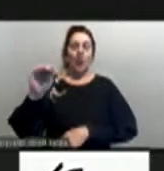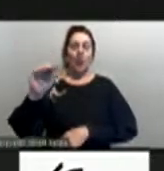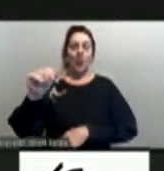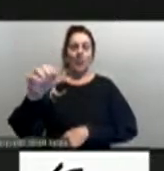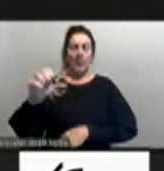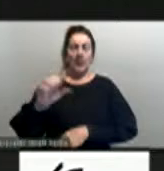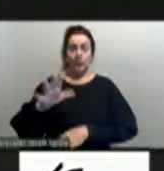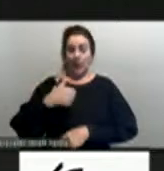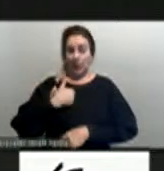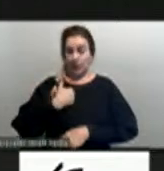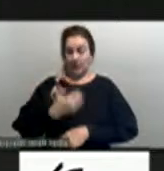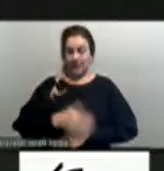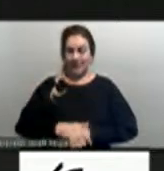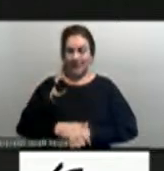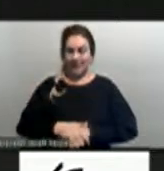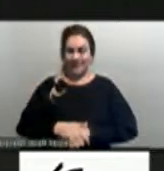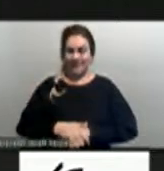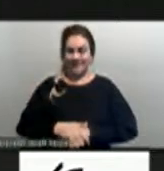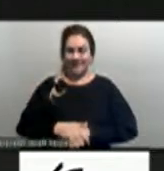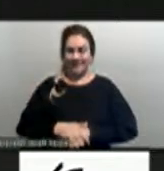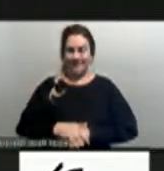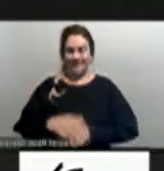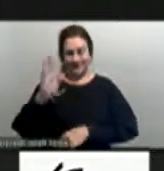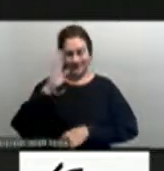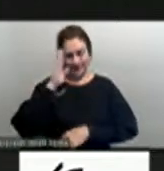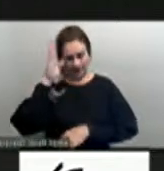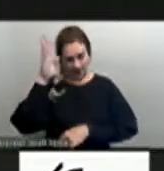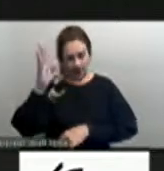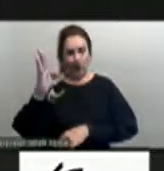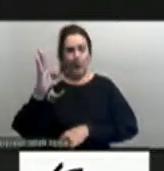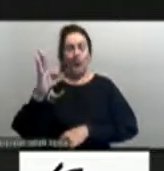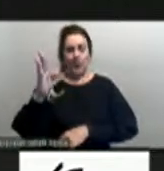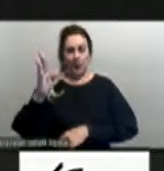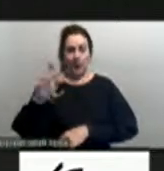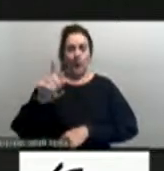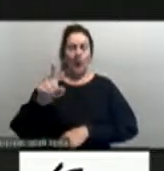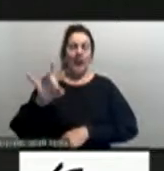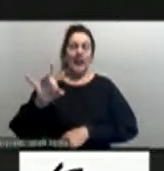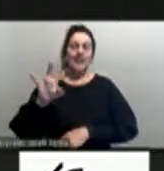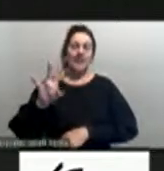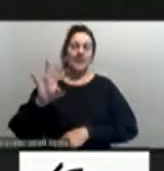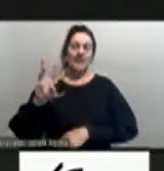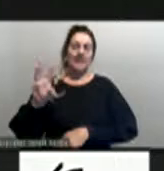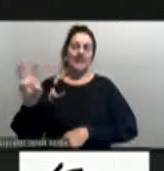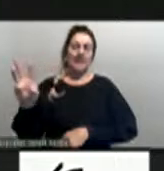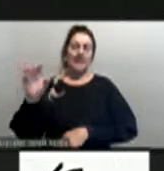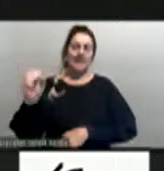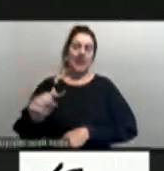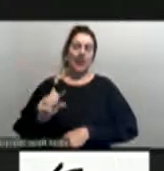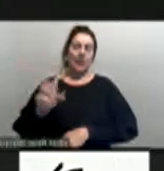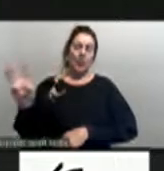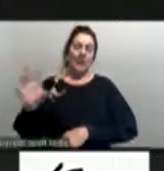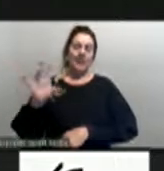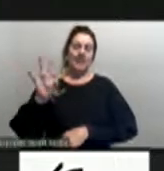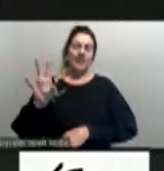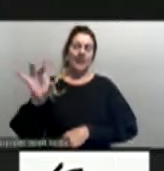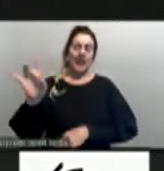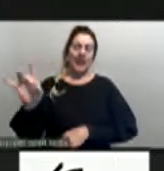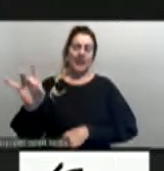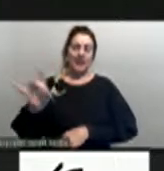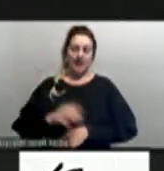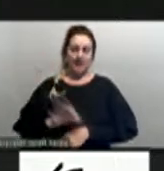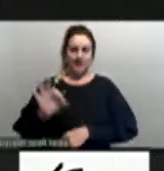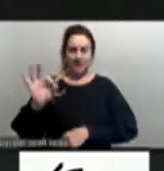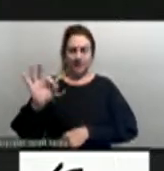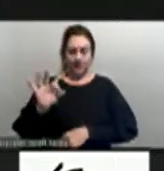the record. Hello, I'm Leandro de Armas. I live at 18766 Southwest 78th Court, Color Bay, Florida